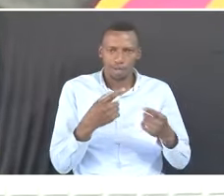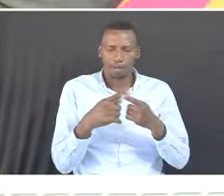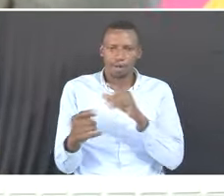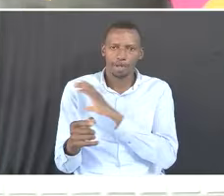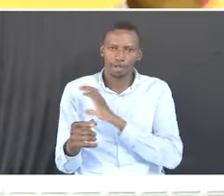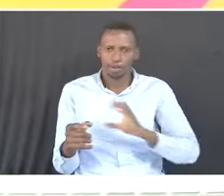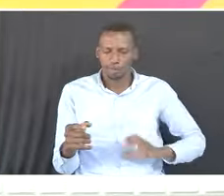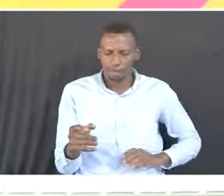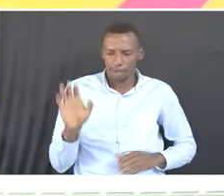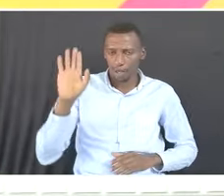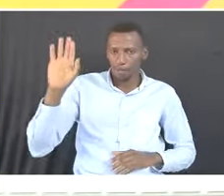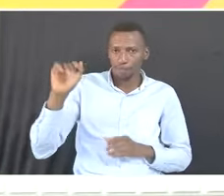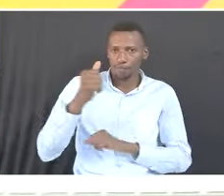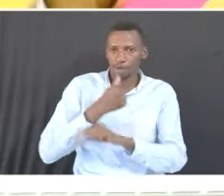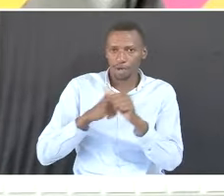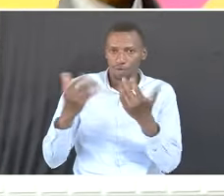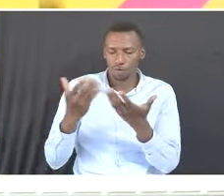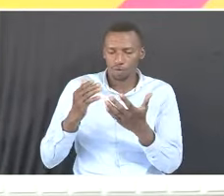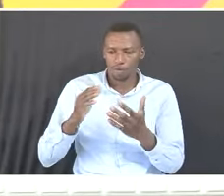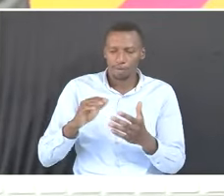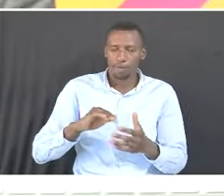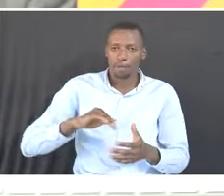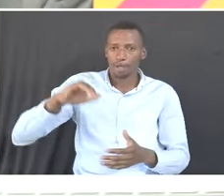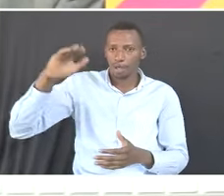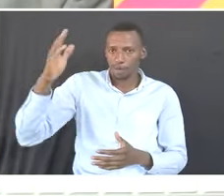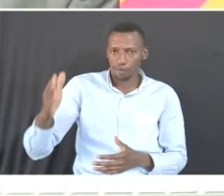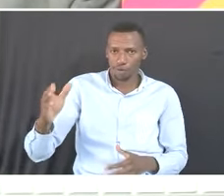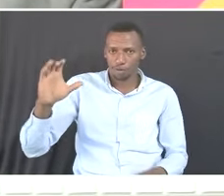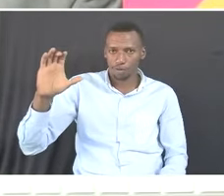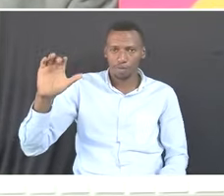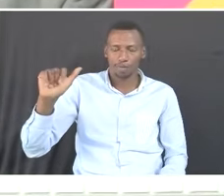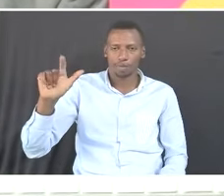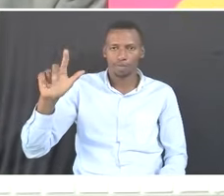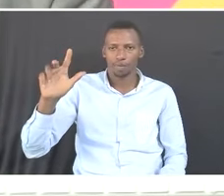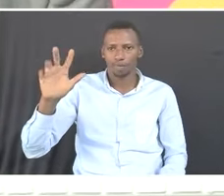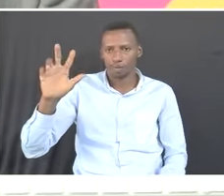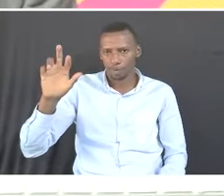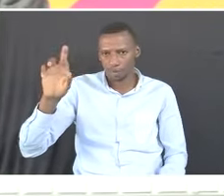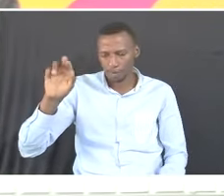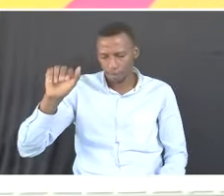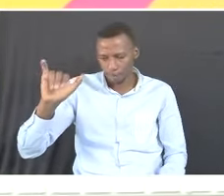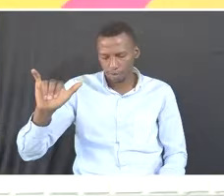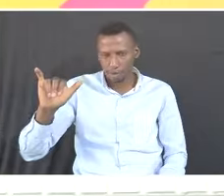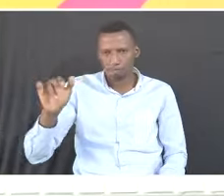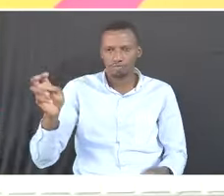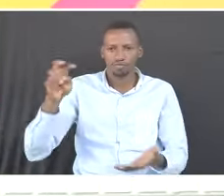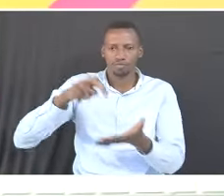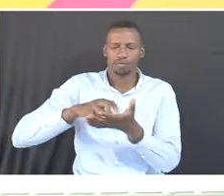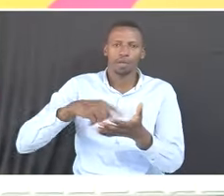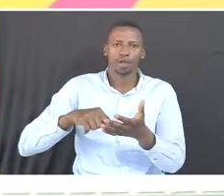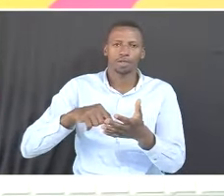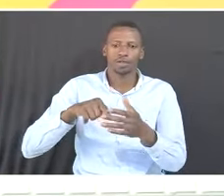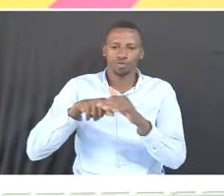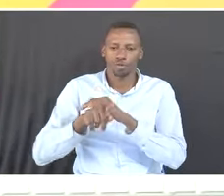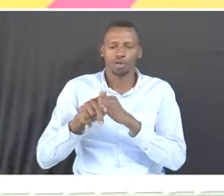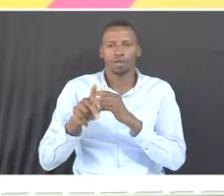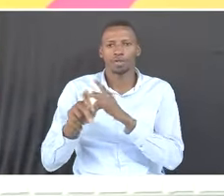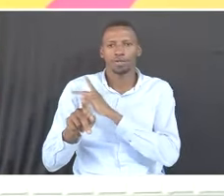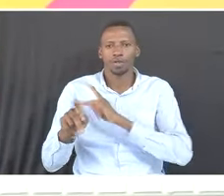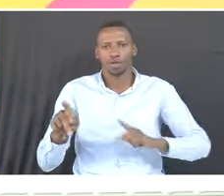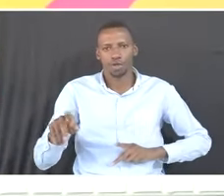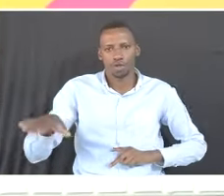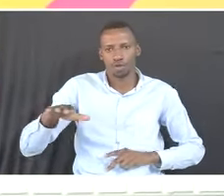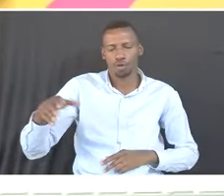act on Mount Calvary has put us into God's kingdom. That act on Mount Calvary has